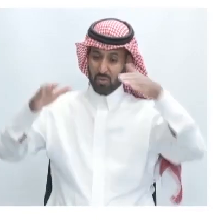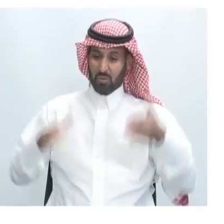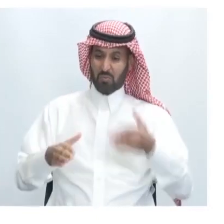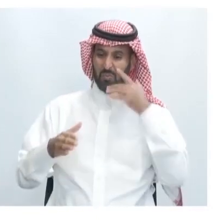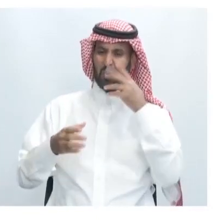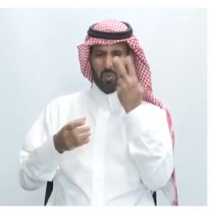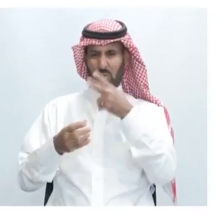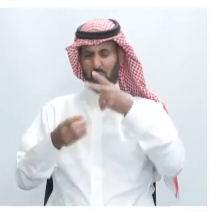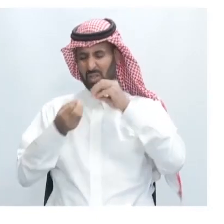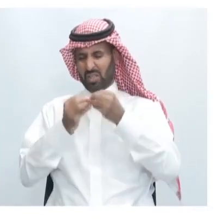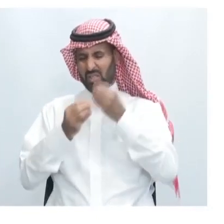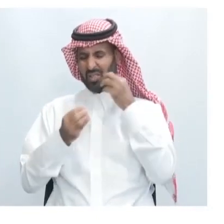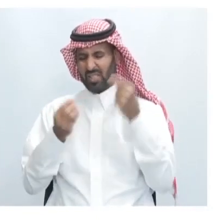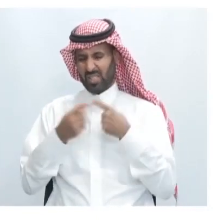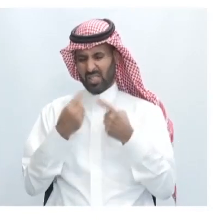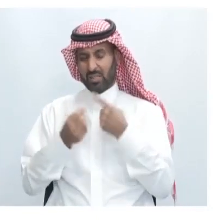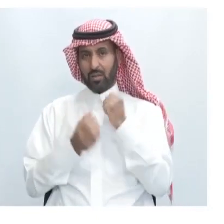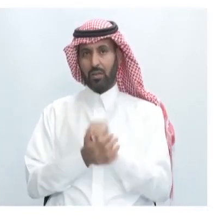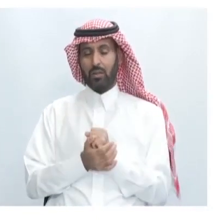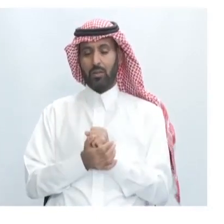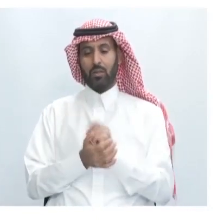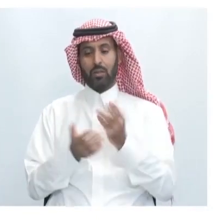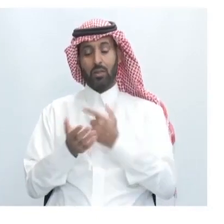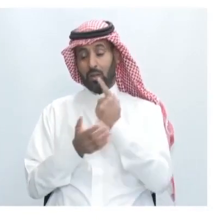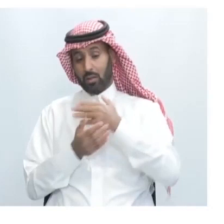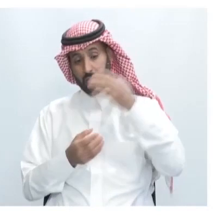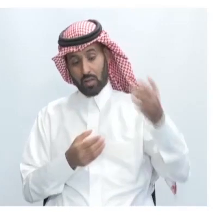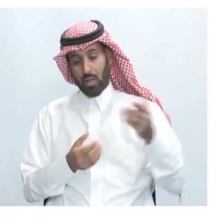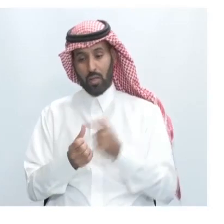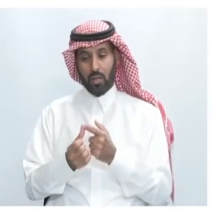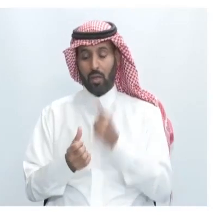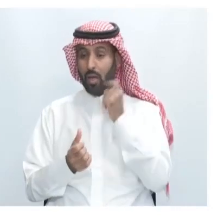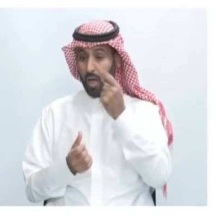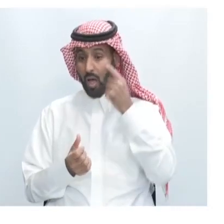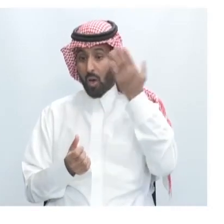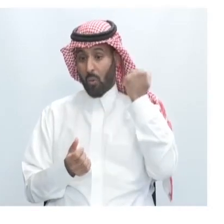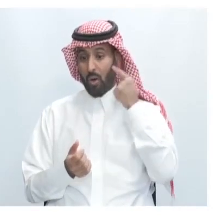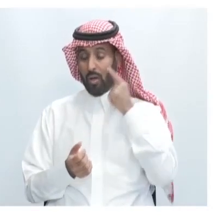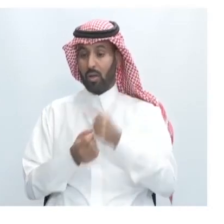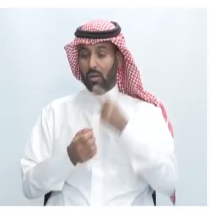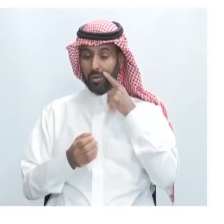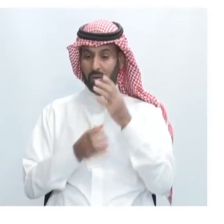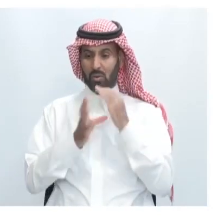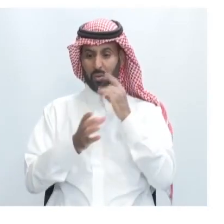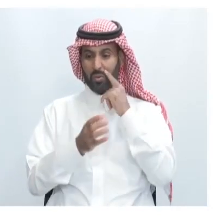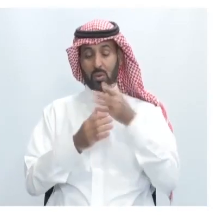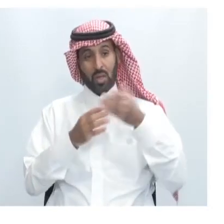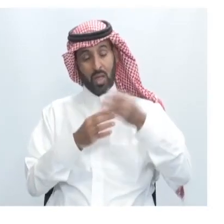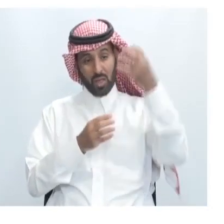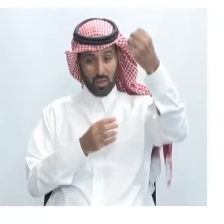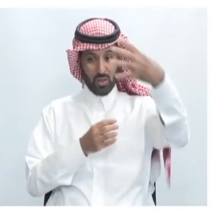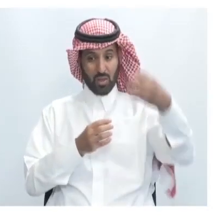by a color that gives me energy and inspiration." On the other hand, have you ever wondered why traffic lights and stop